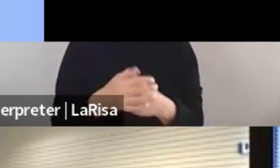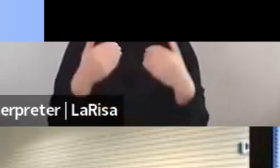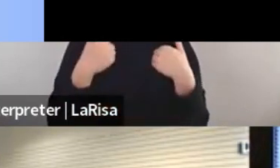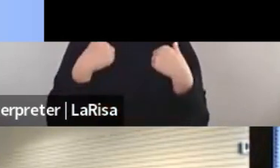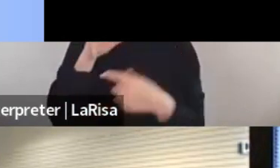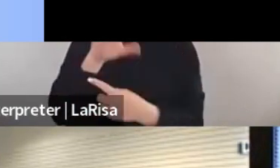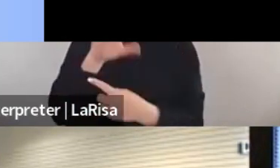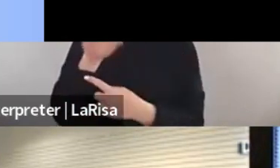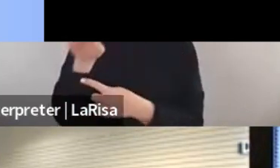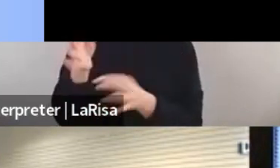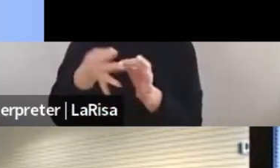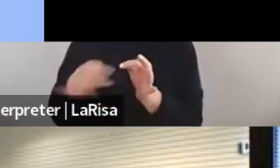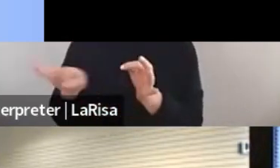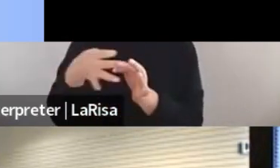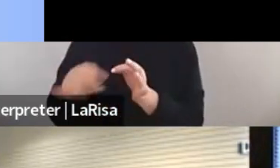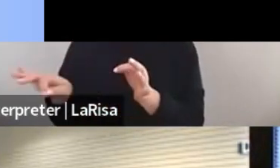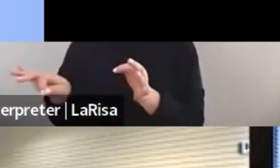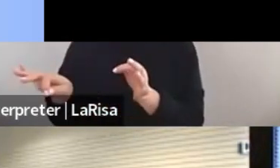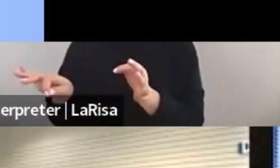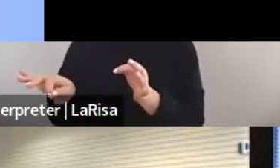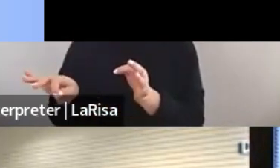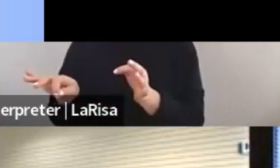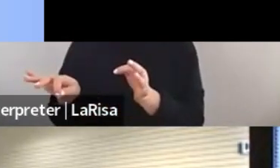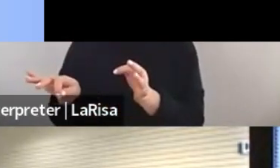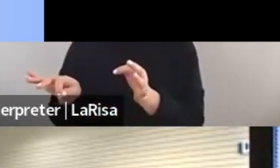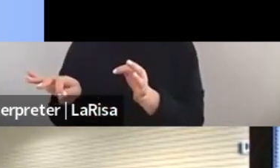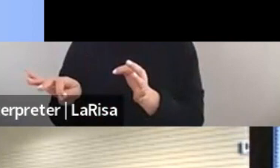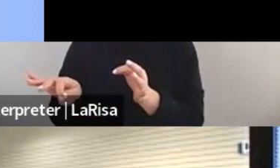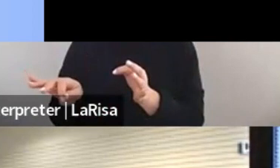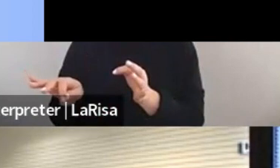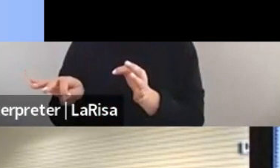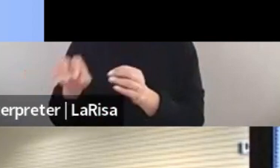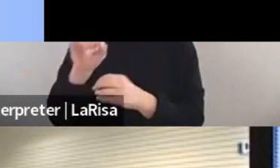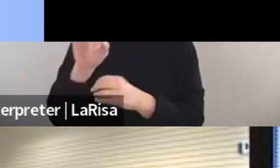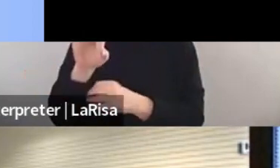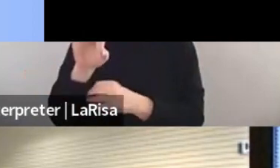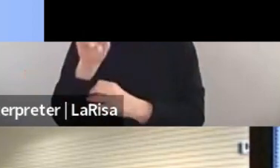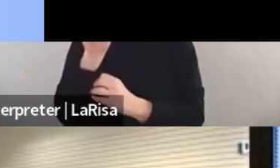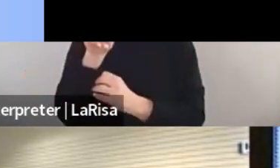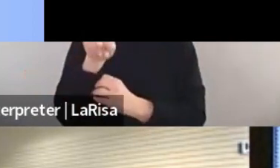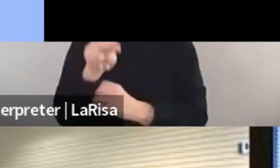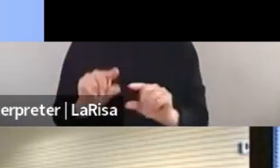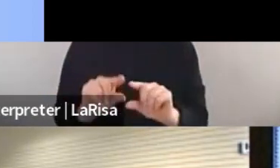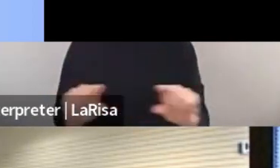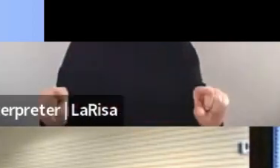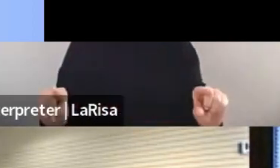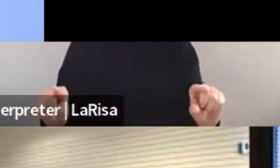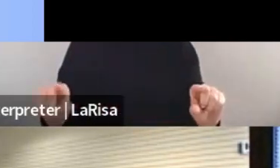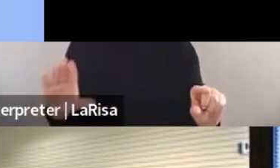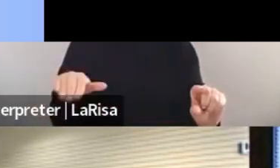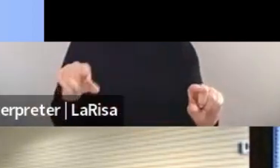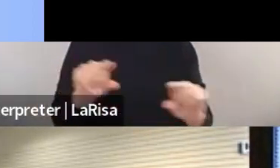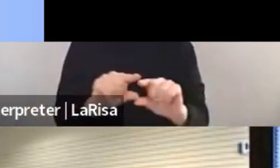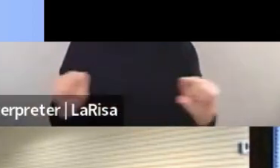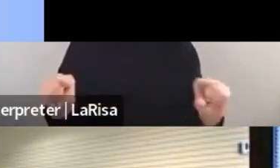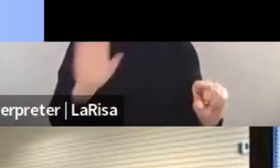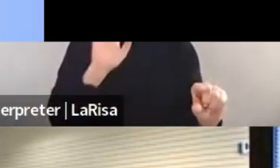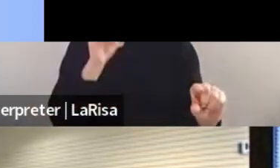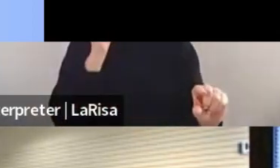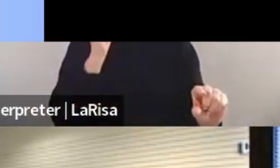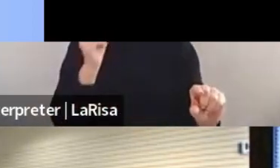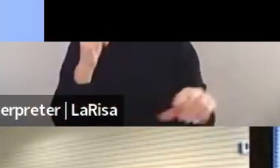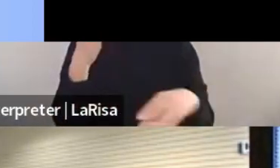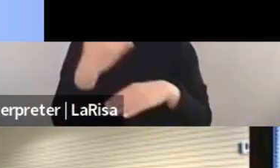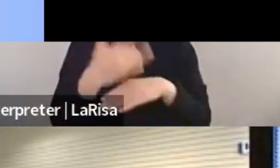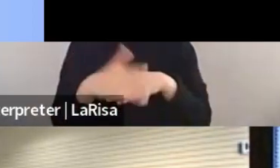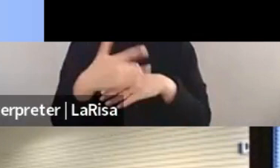be able to see them the whole time. We have closed captioner. So we have closed captioning, and you can enable that